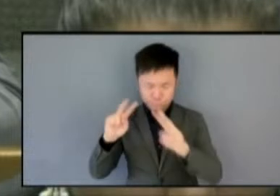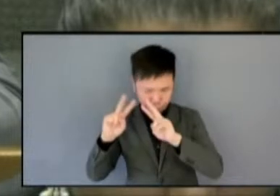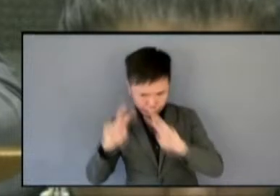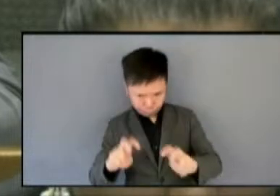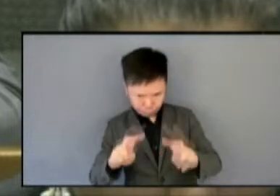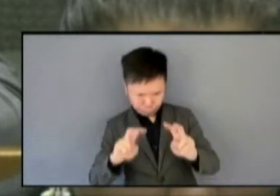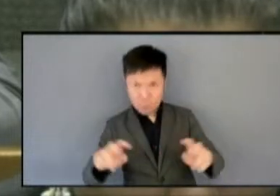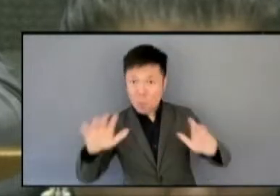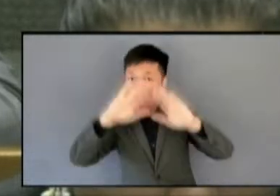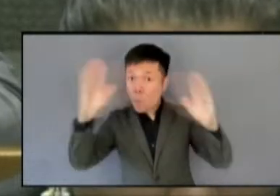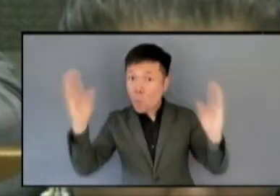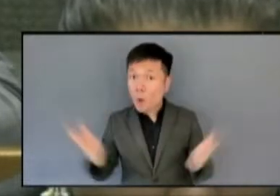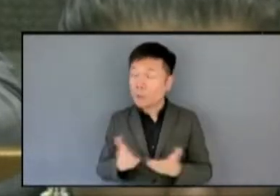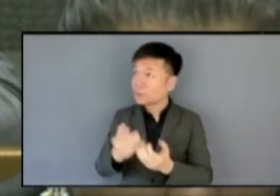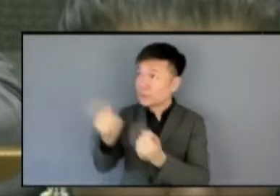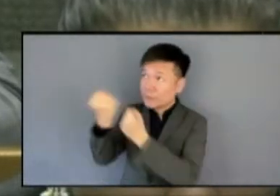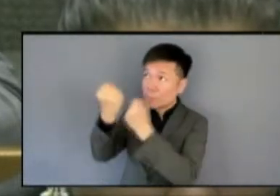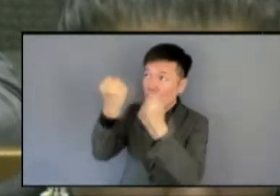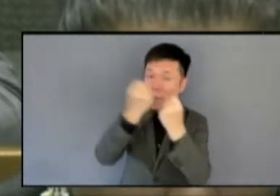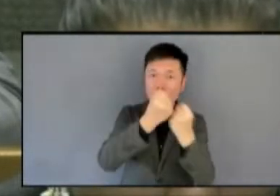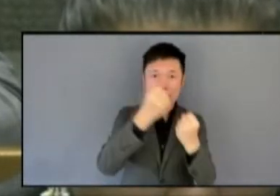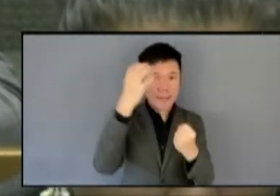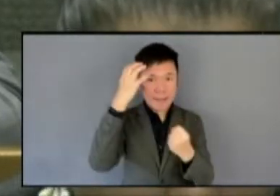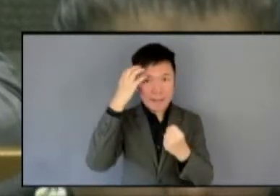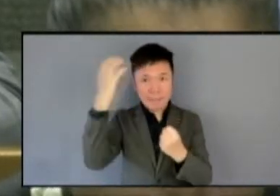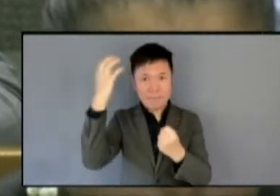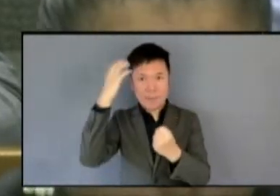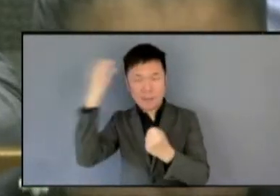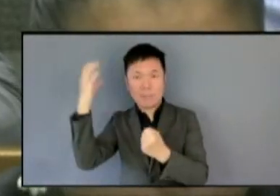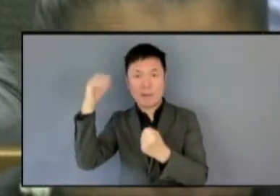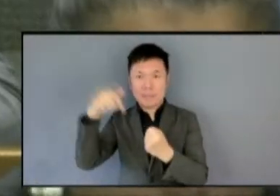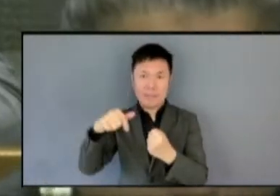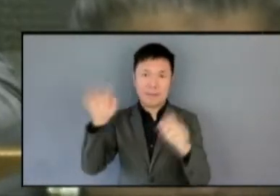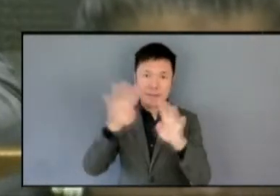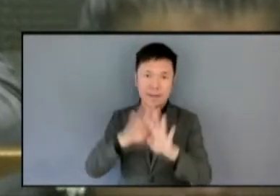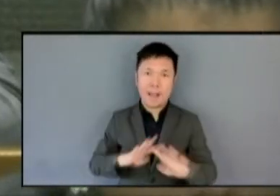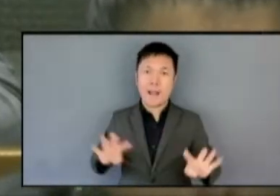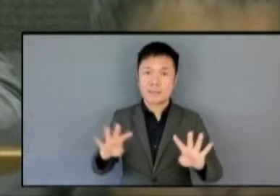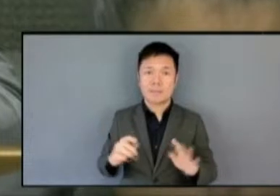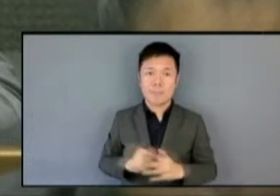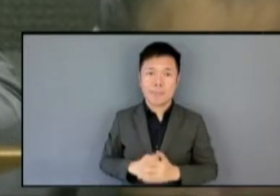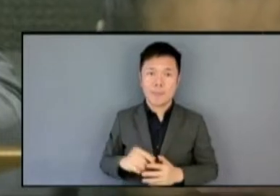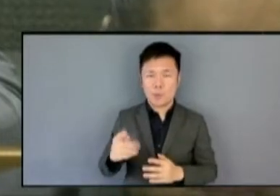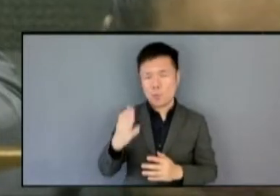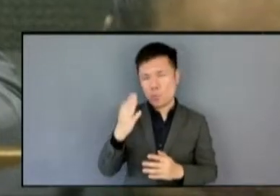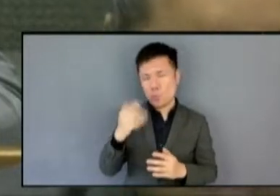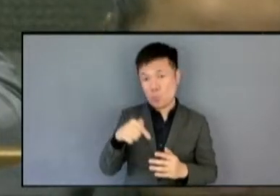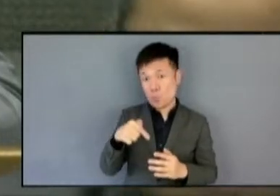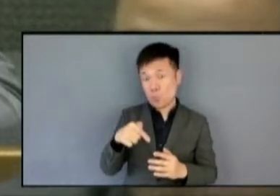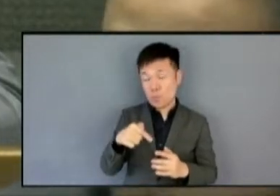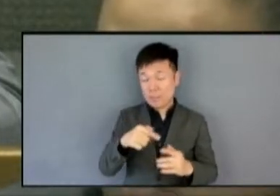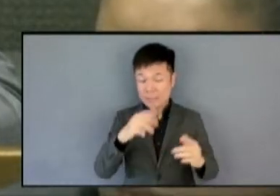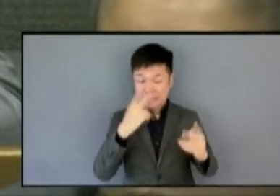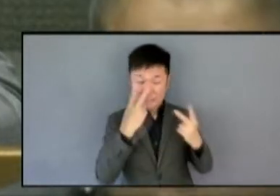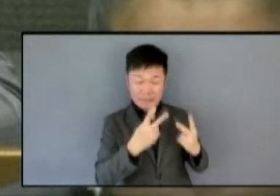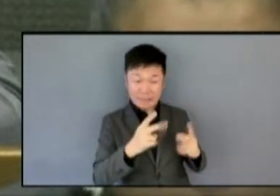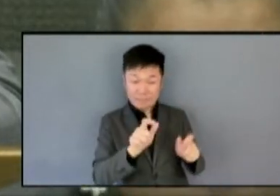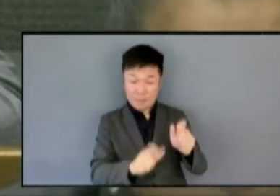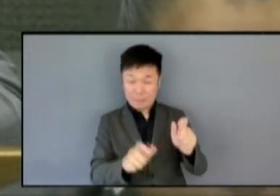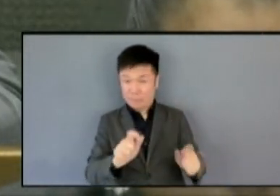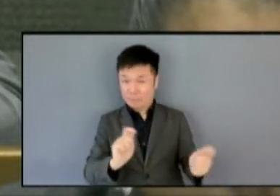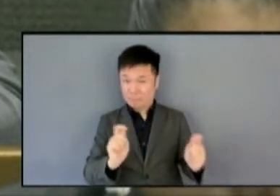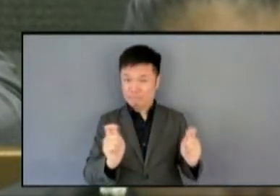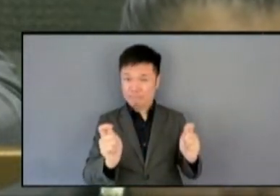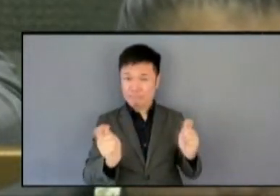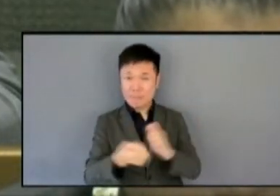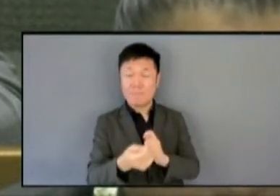supporting policymaking in the ASEAN region, we recognize the significant implications of the demographic shift, particularly